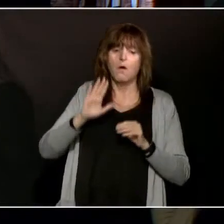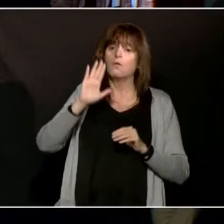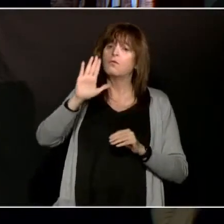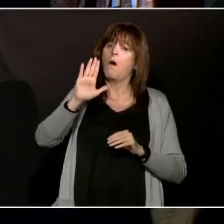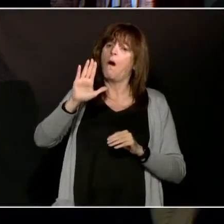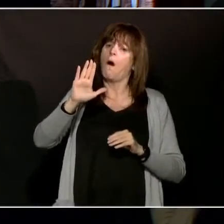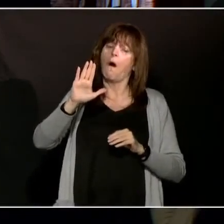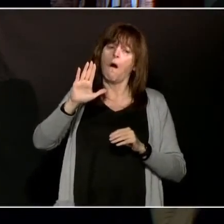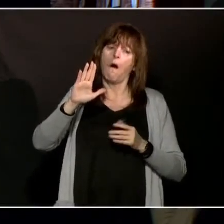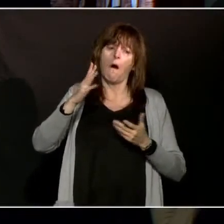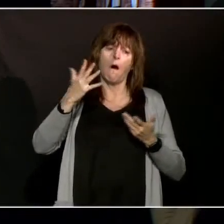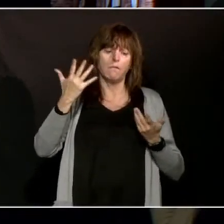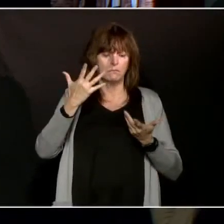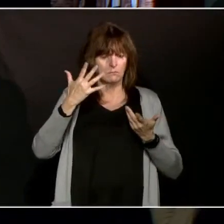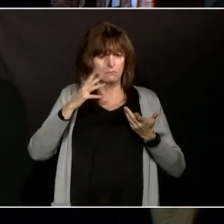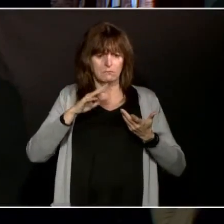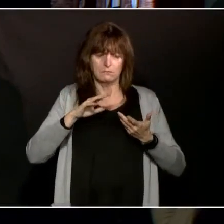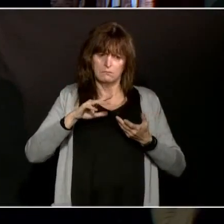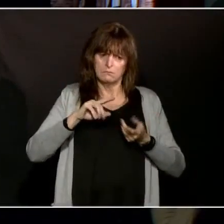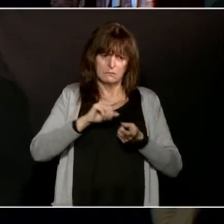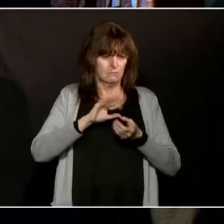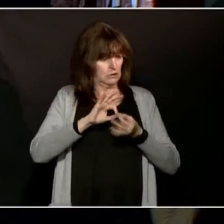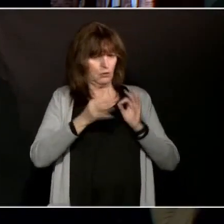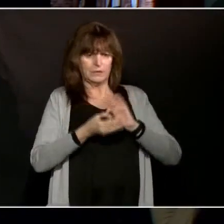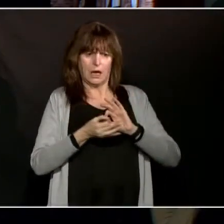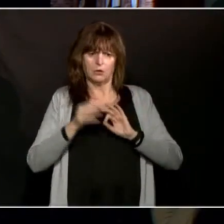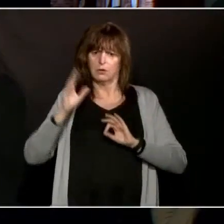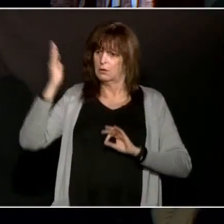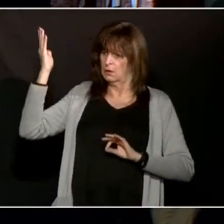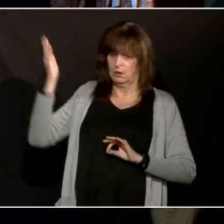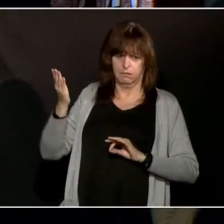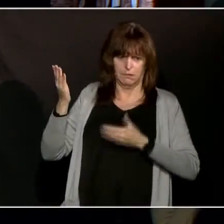that those countries are dropping right now as well.